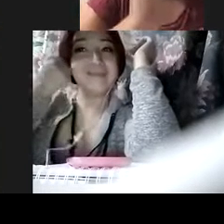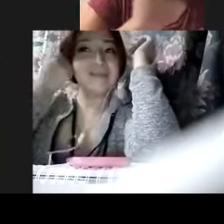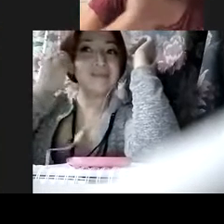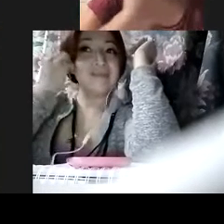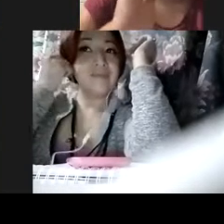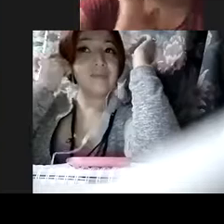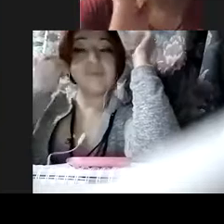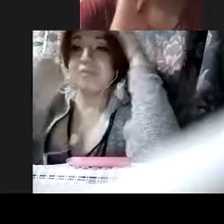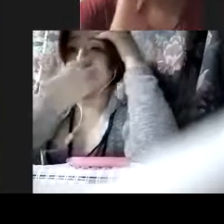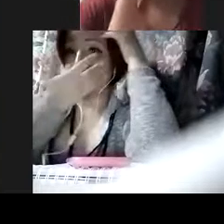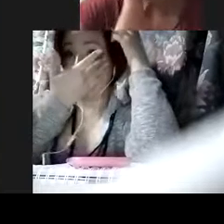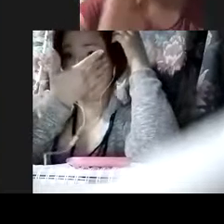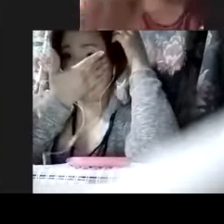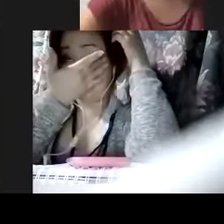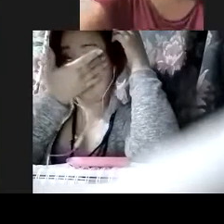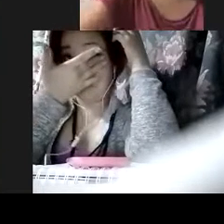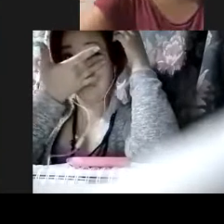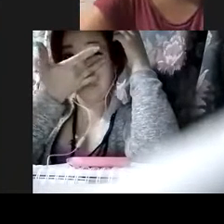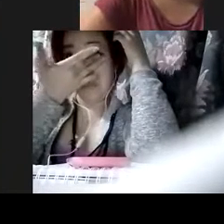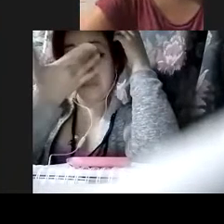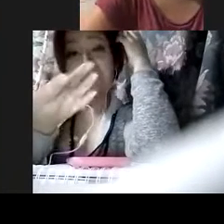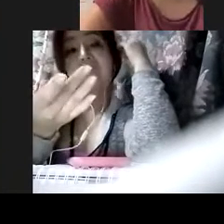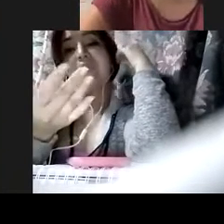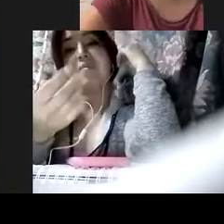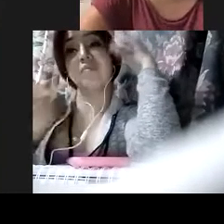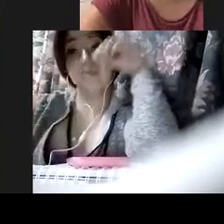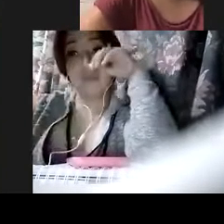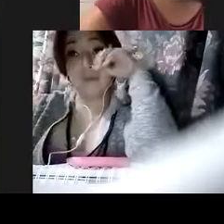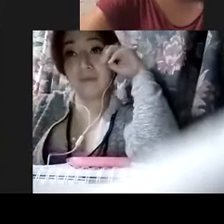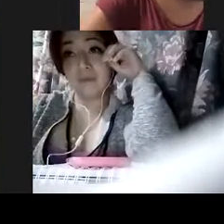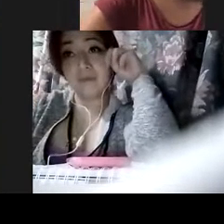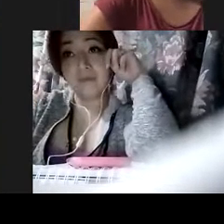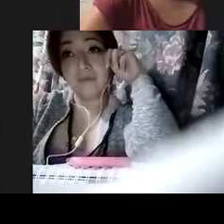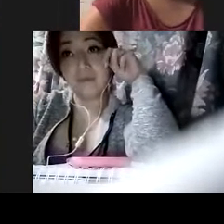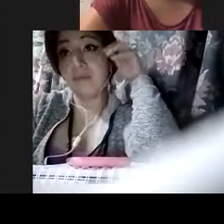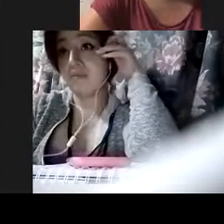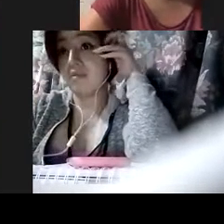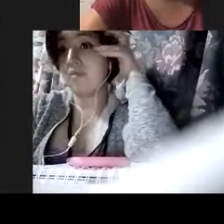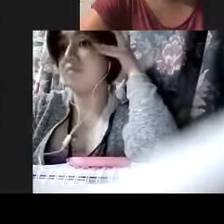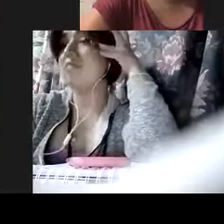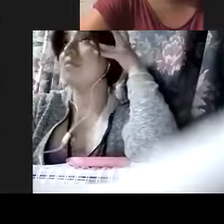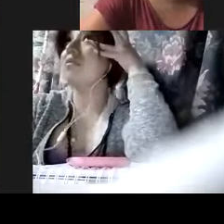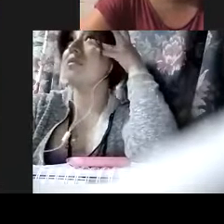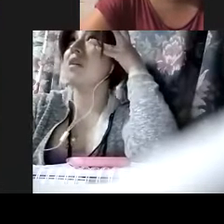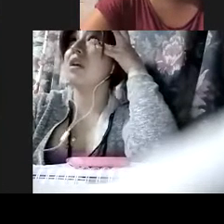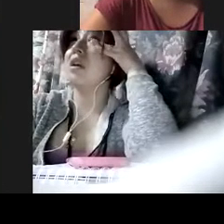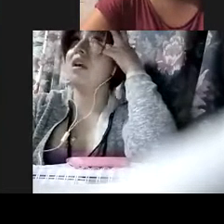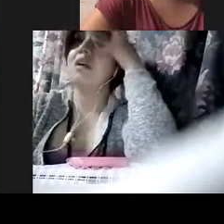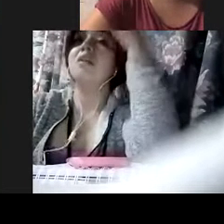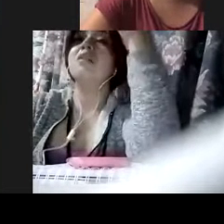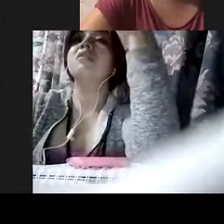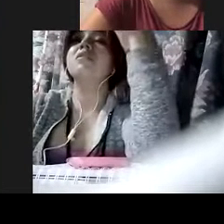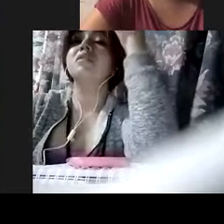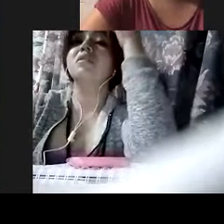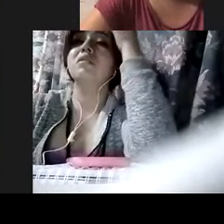Lo siento, sorry. Oh, it was an accident, don't worry. I lowered your hand. Yes. Don't worry. Okay, guys,